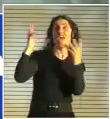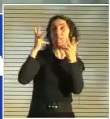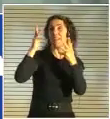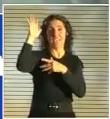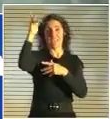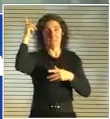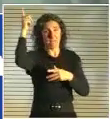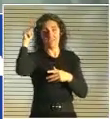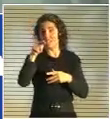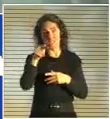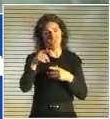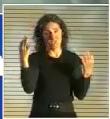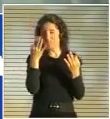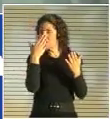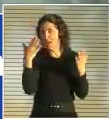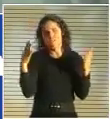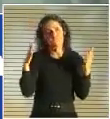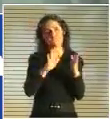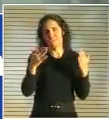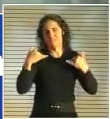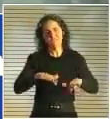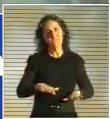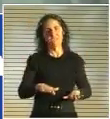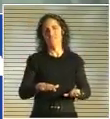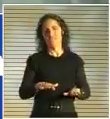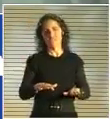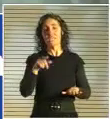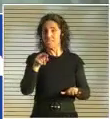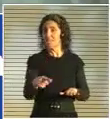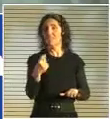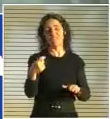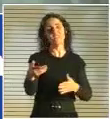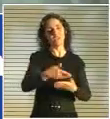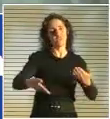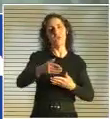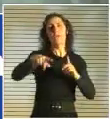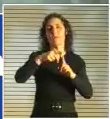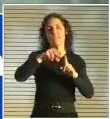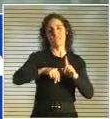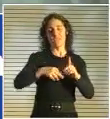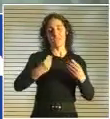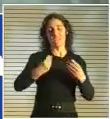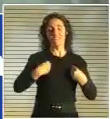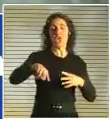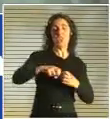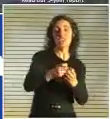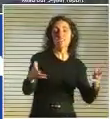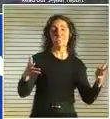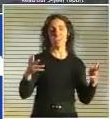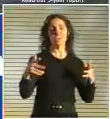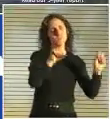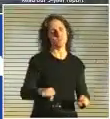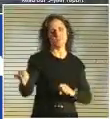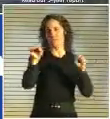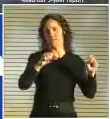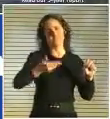clear collaboration issue, and biodiversity protection, just to mention some possible areas